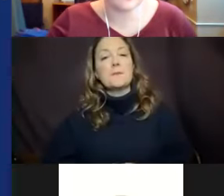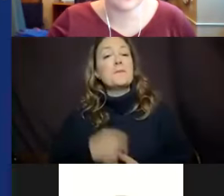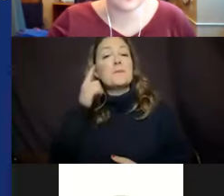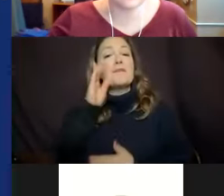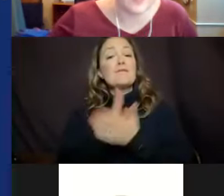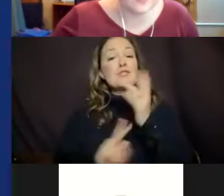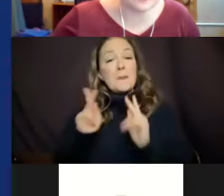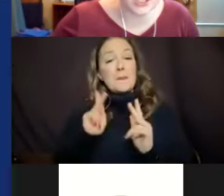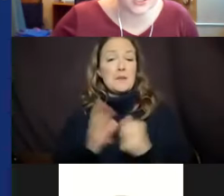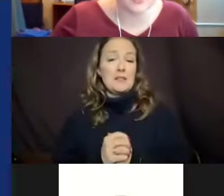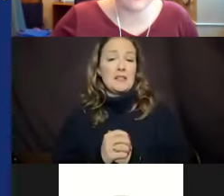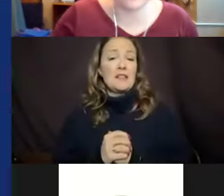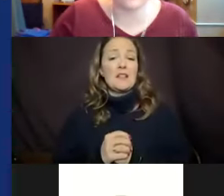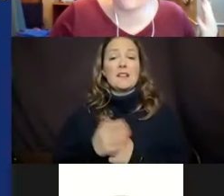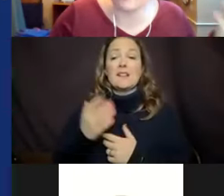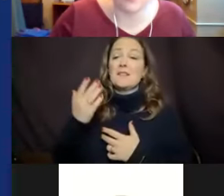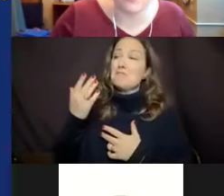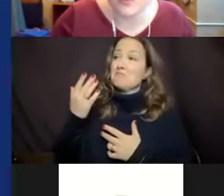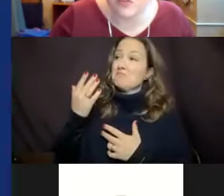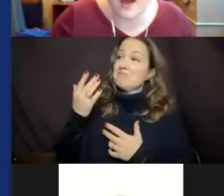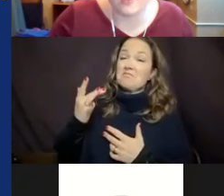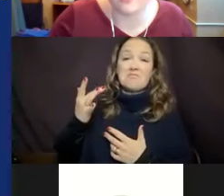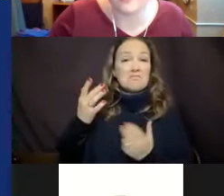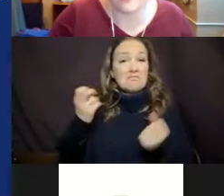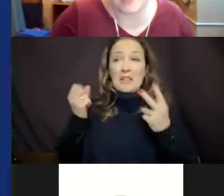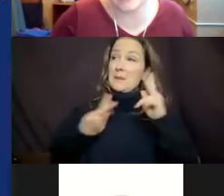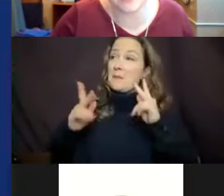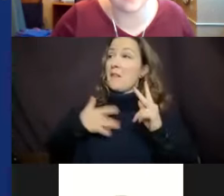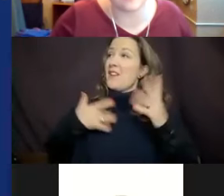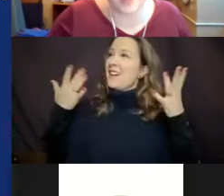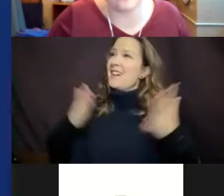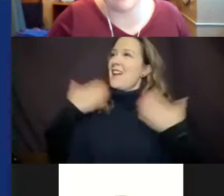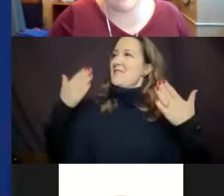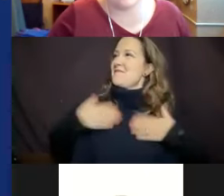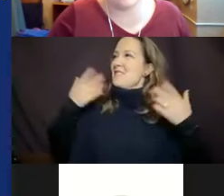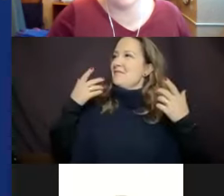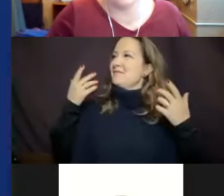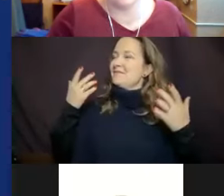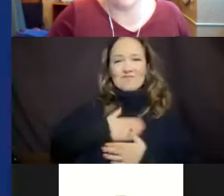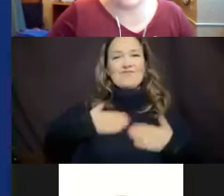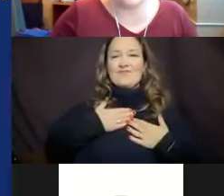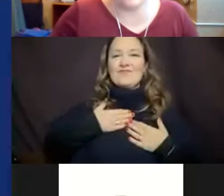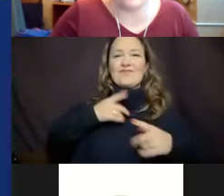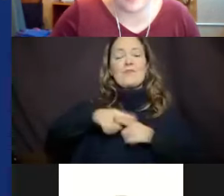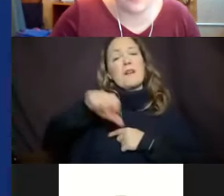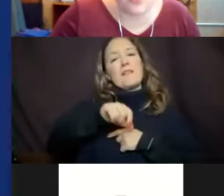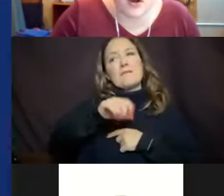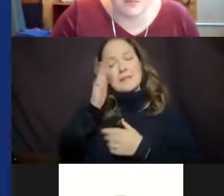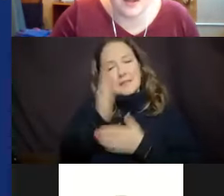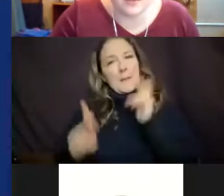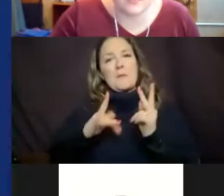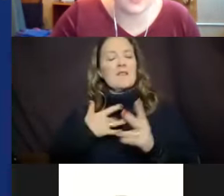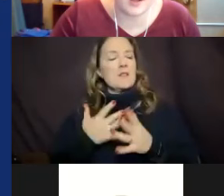what is a season of cheer for most is actually the exact opposite. Whether it's due to